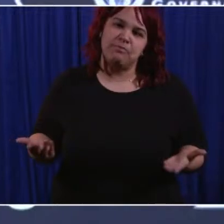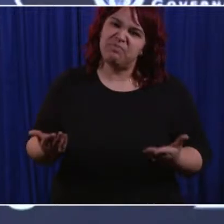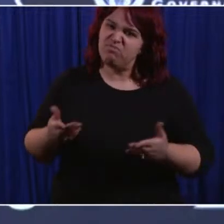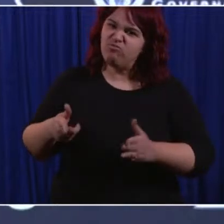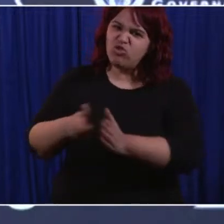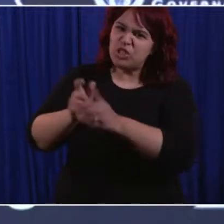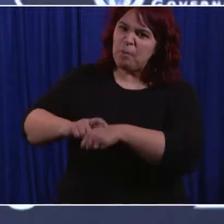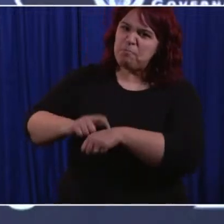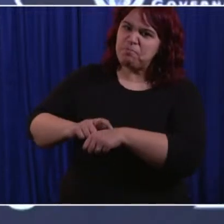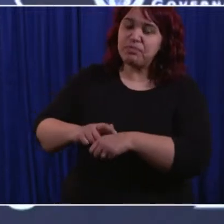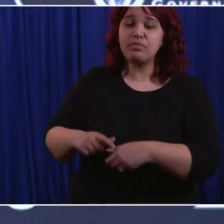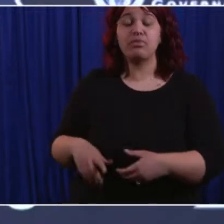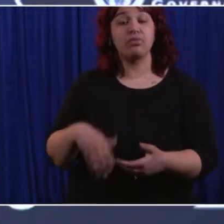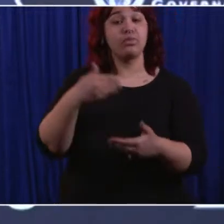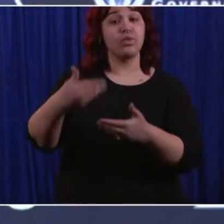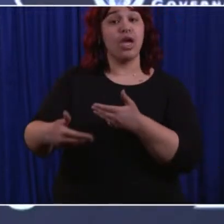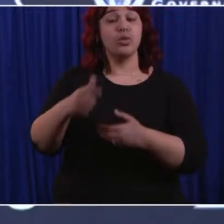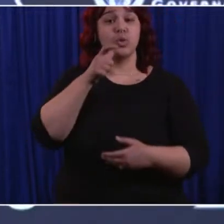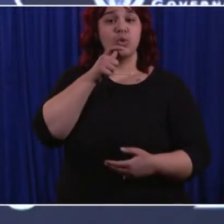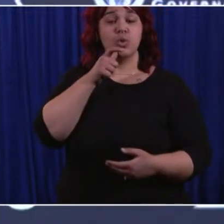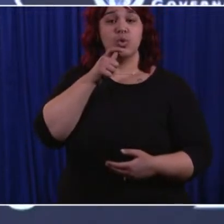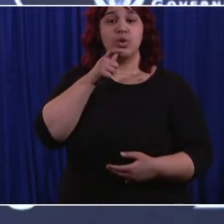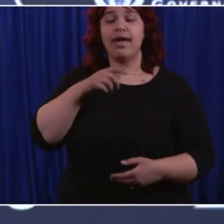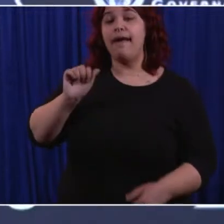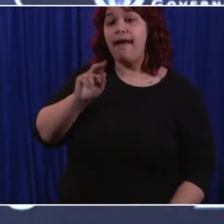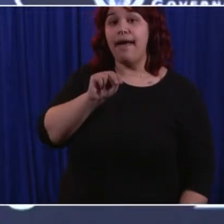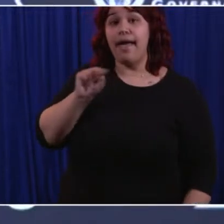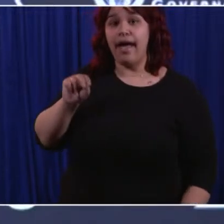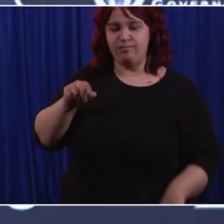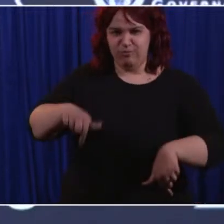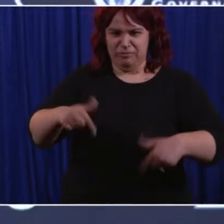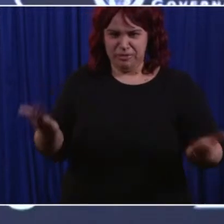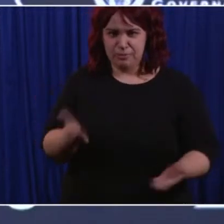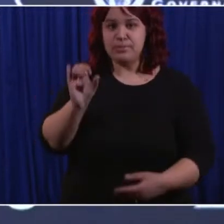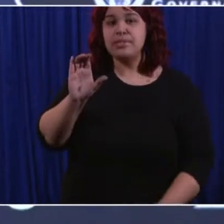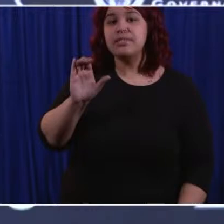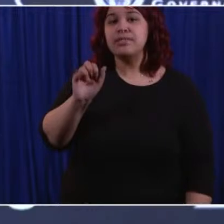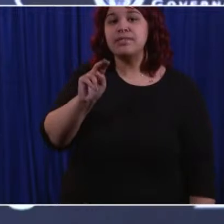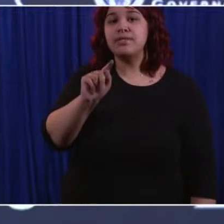Next question is at the Cintas Center from Ann Saker at the Cincinnati Enquirer.